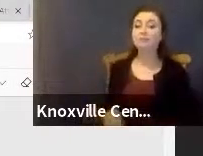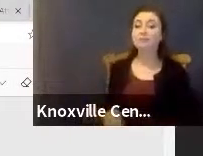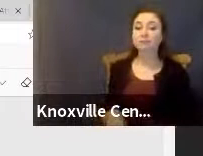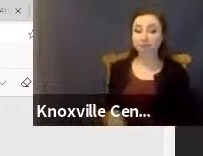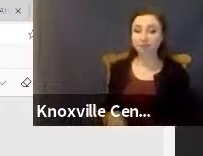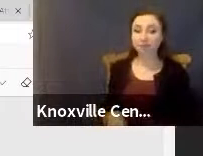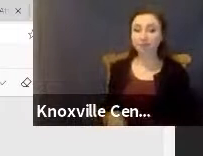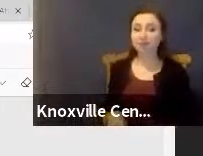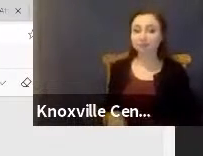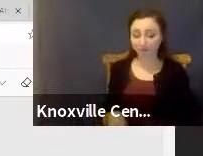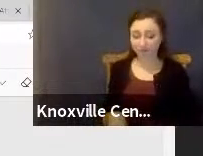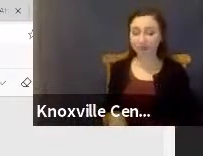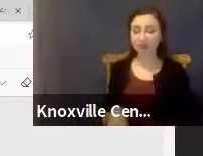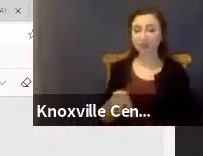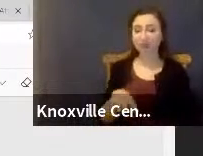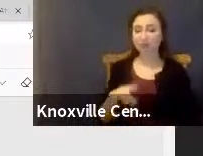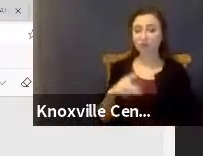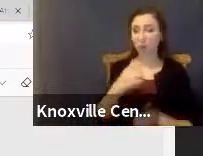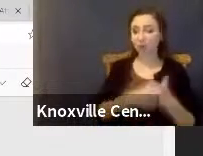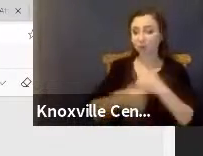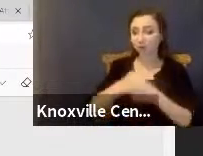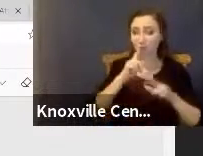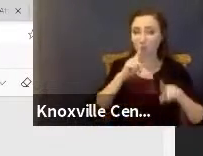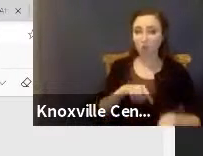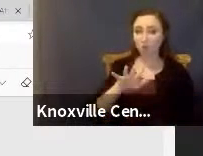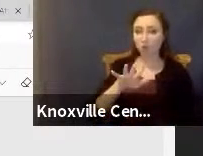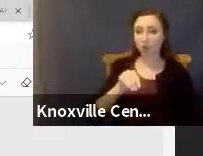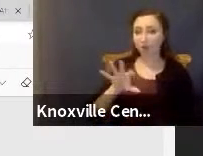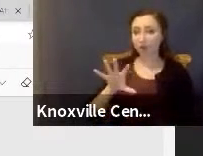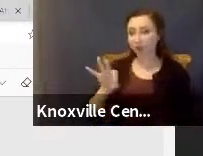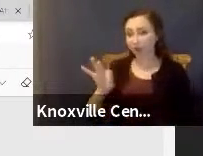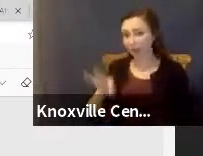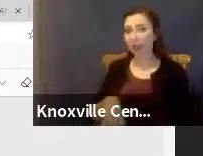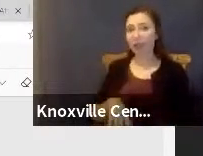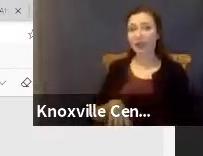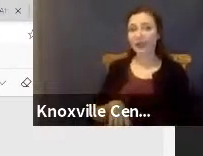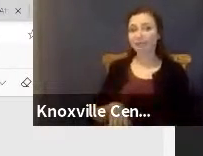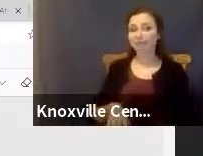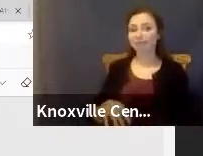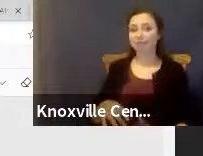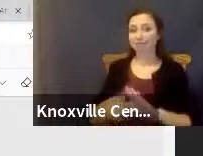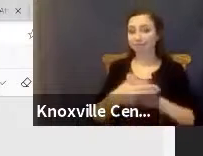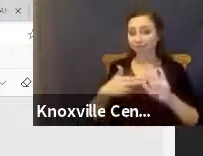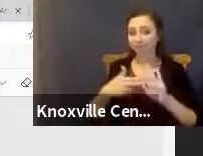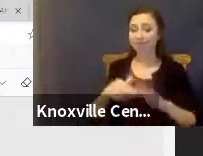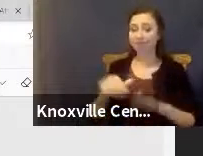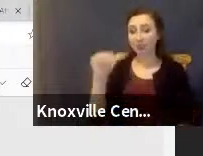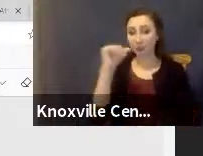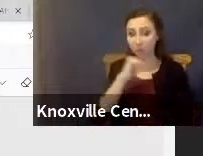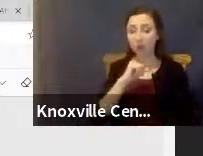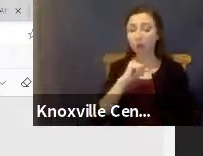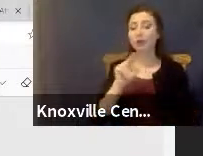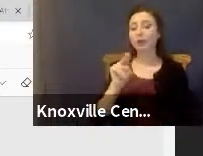Executive Orders 50 and 59, so it's still on the books, states that bars, nightclubs, and